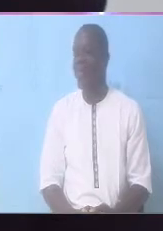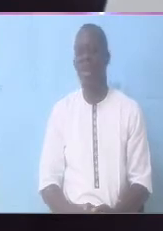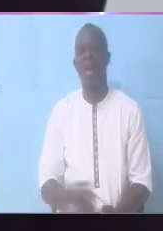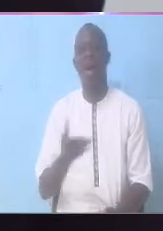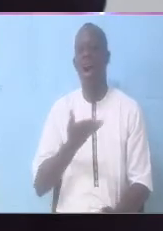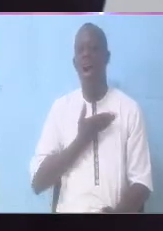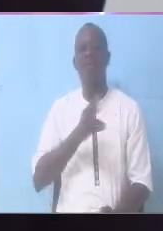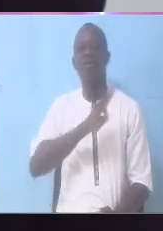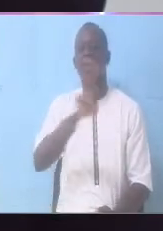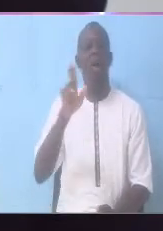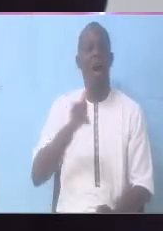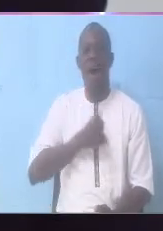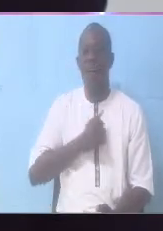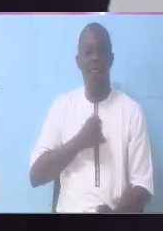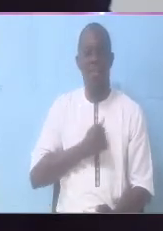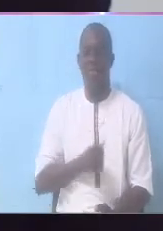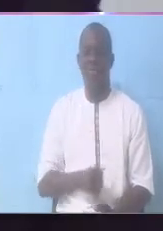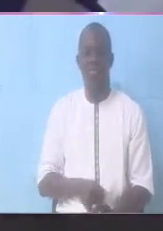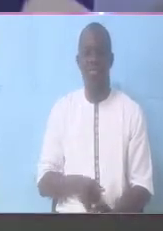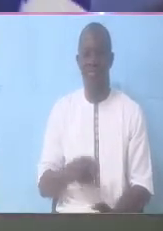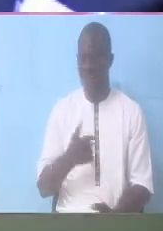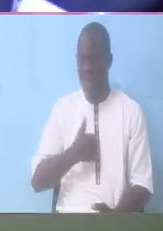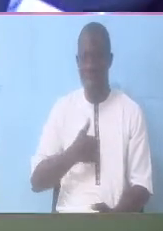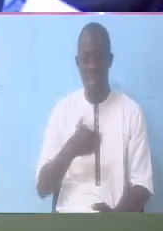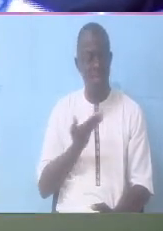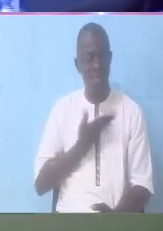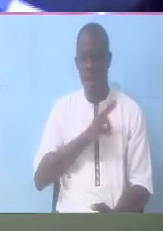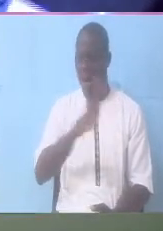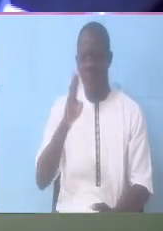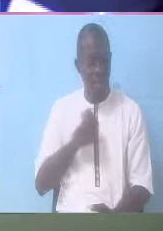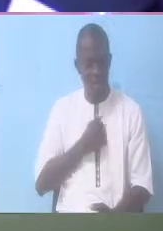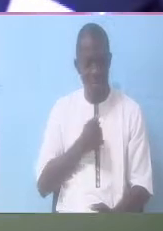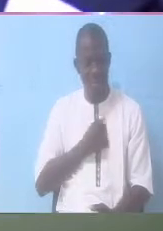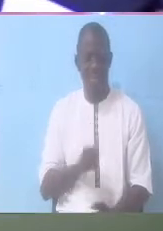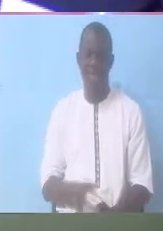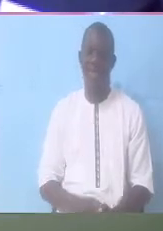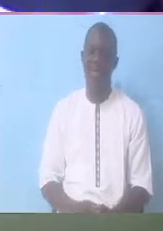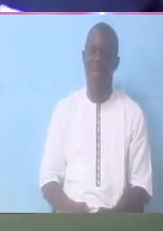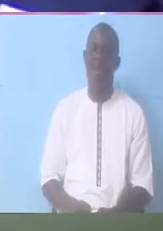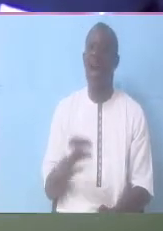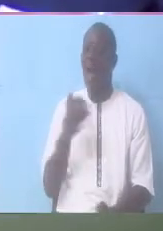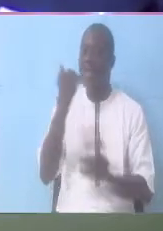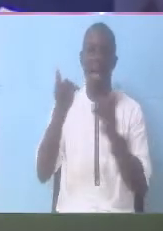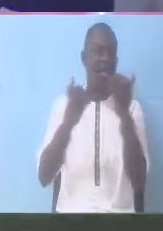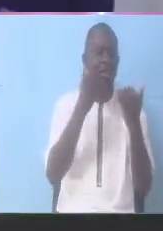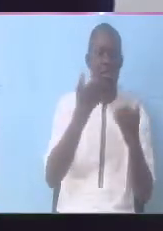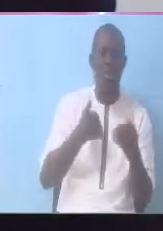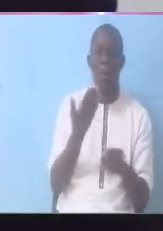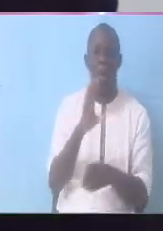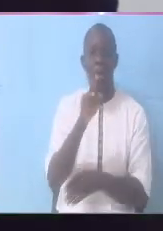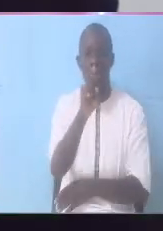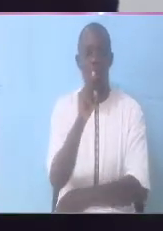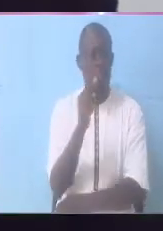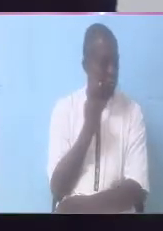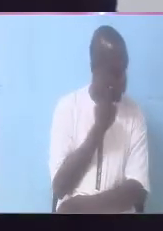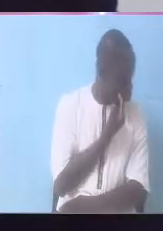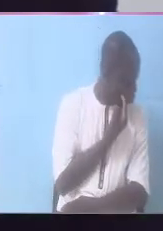tell you who I am. I have no fear in me. I only fear of somebody that I wrong. Maybe you are shy.